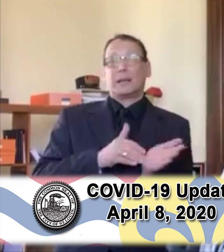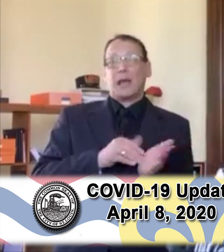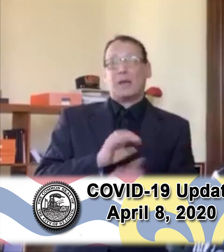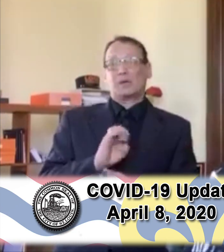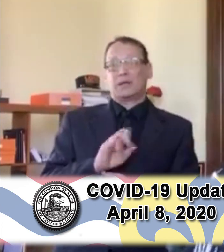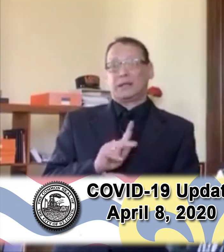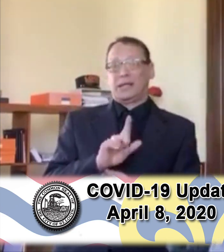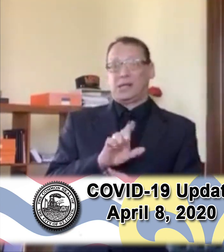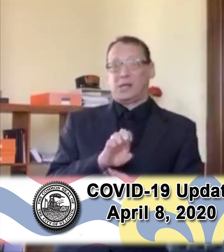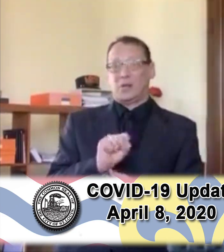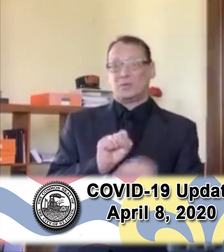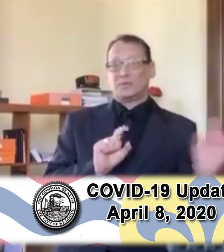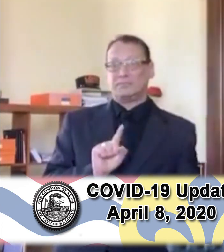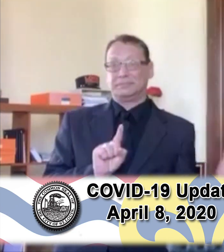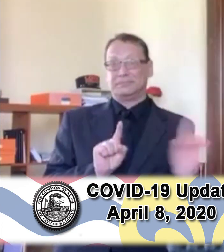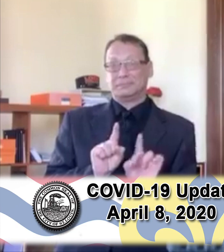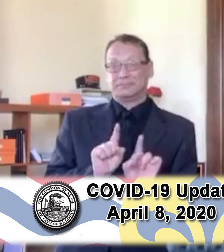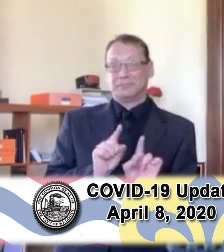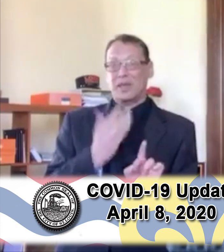Eccles. Thank you.